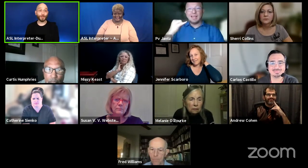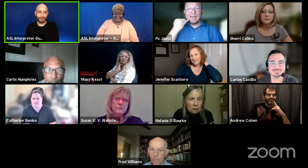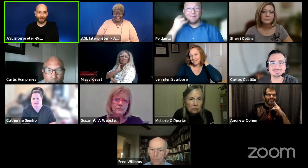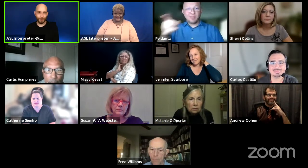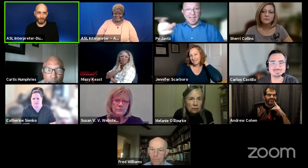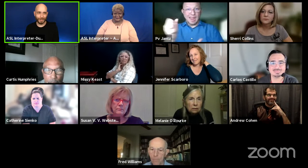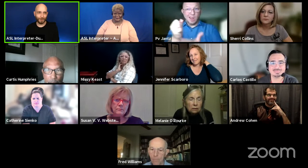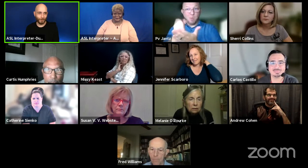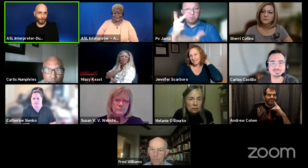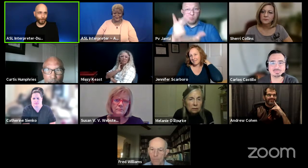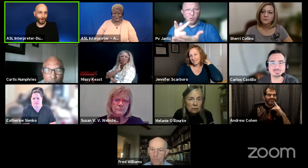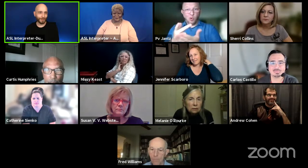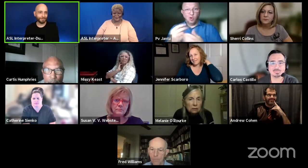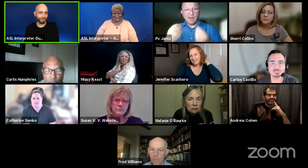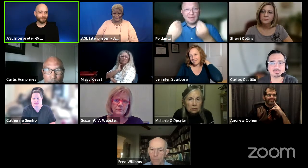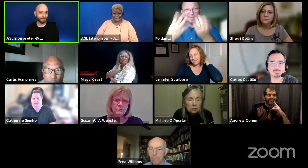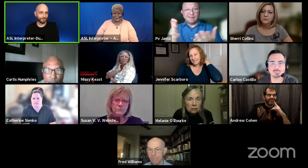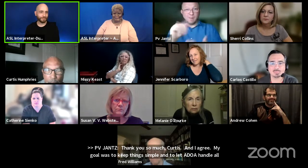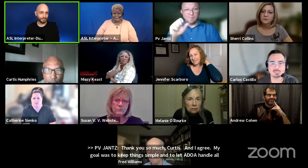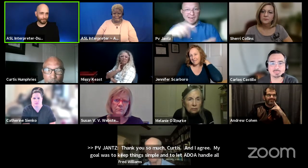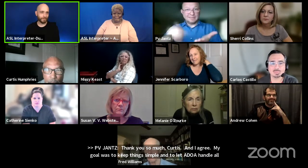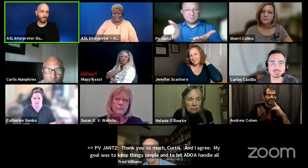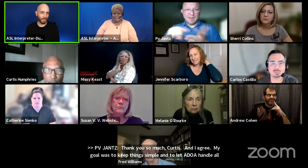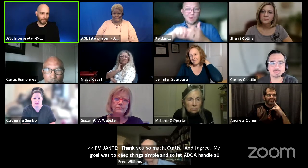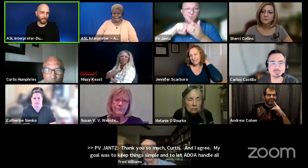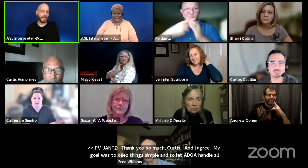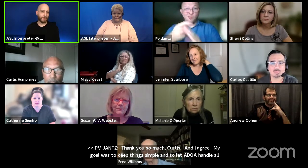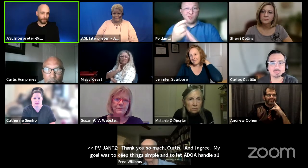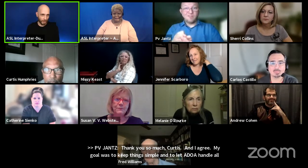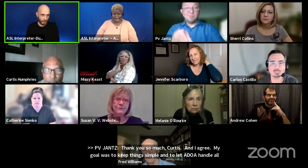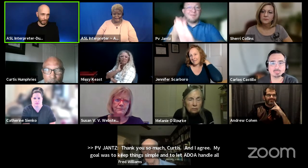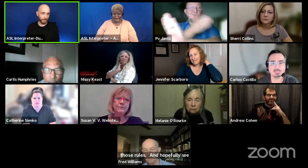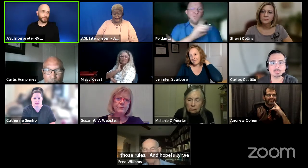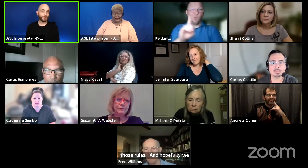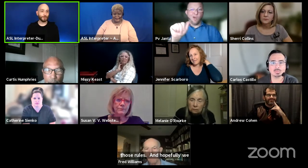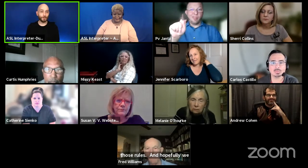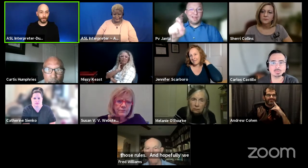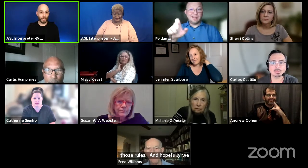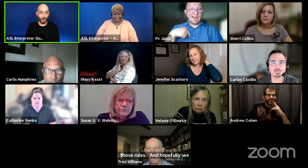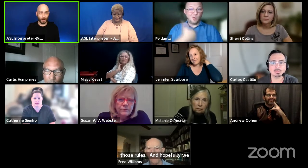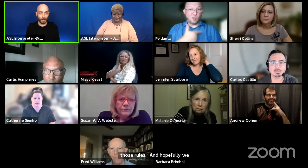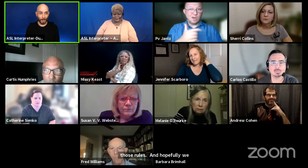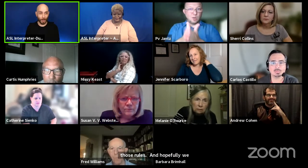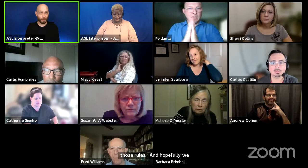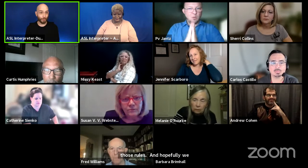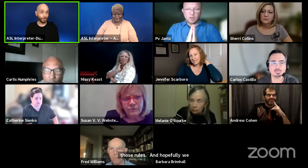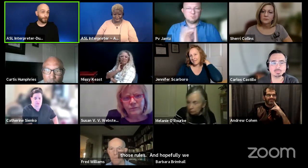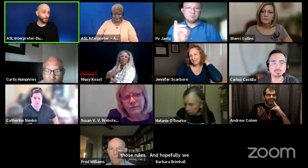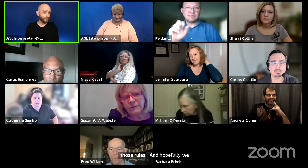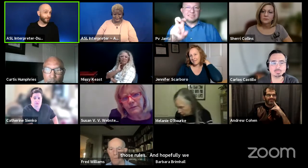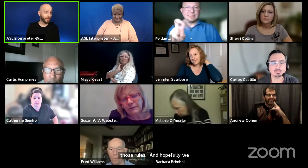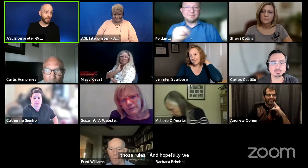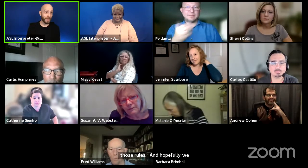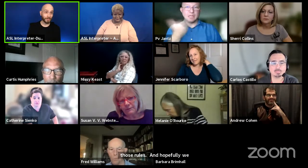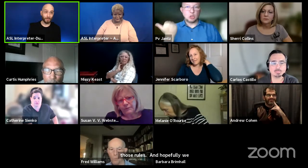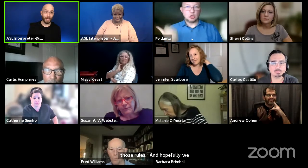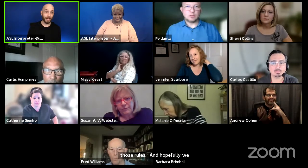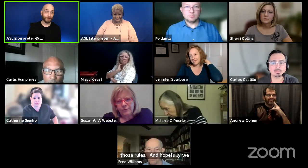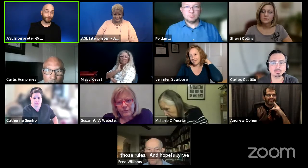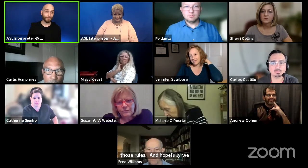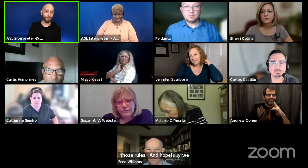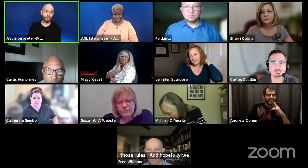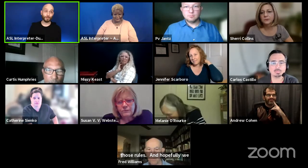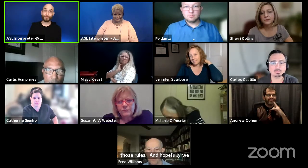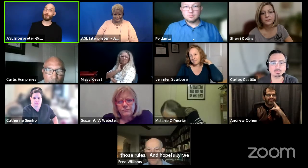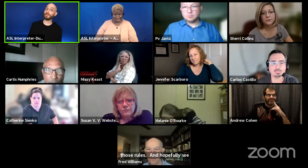And hopefully we could get what we want. If they do approve the base